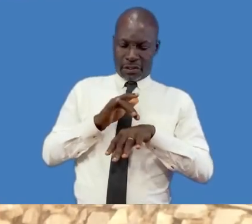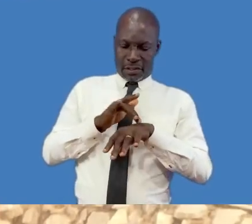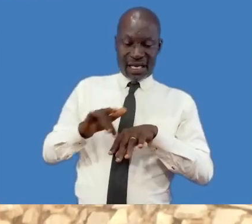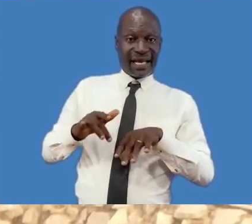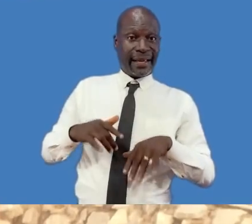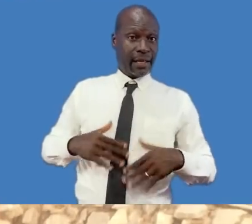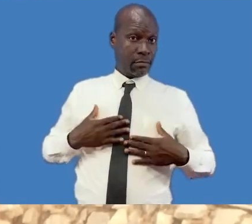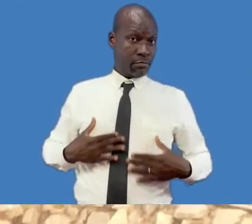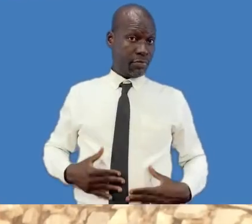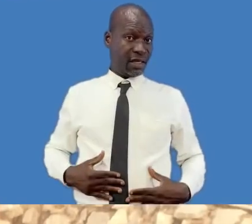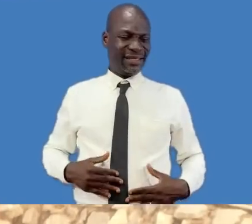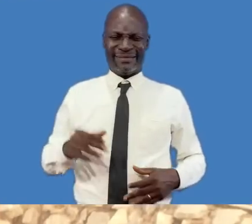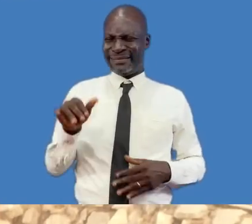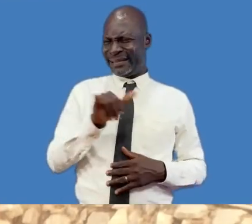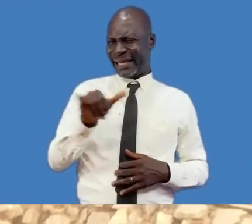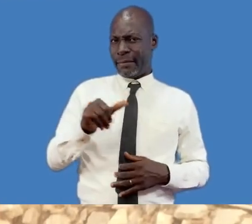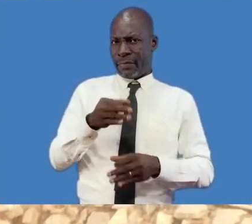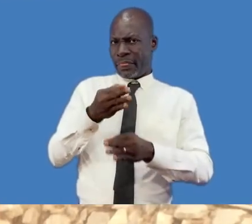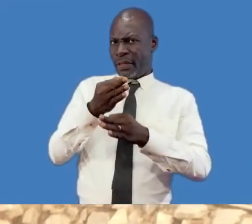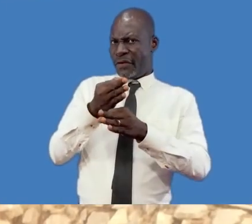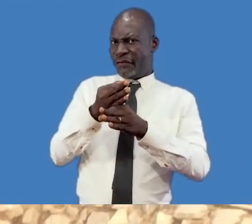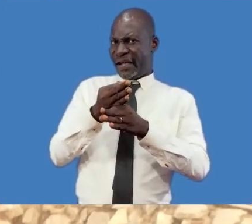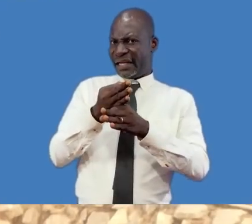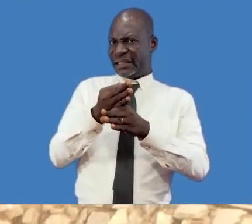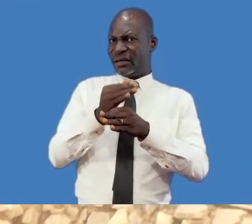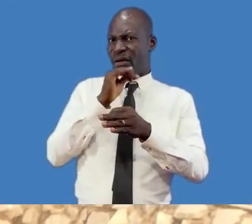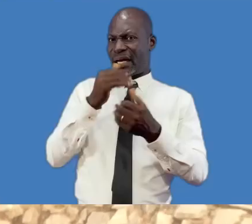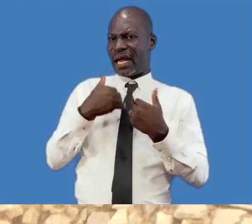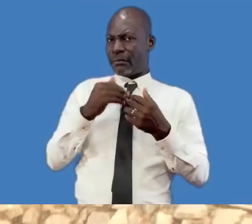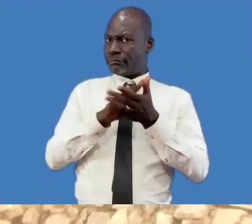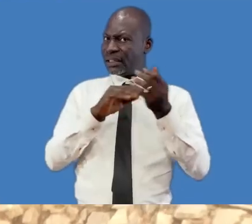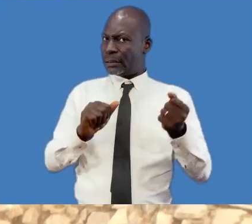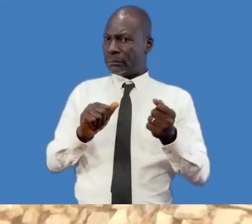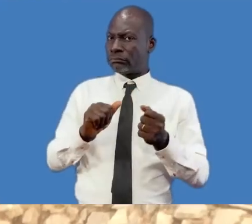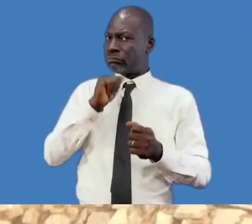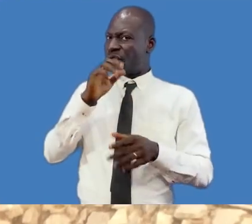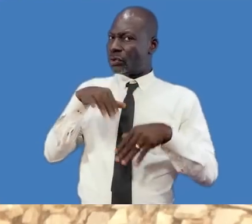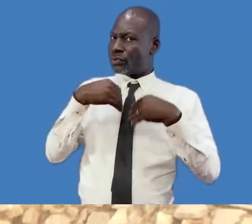nso so ɛno nso awuo. Yɛka gyidie no a, te aseɛ yie.